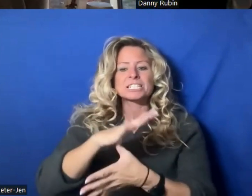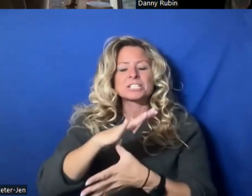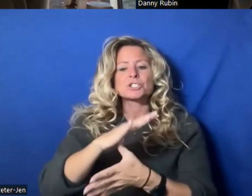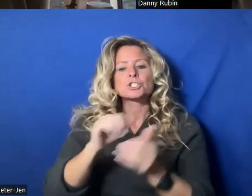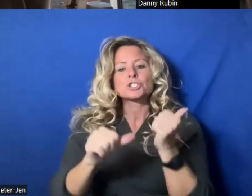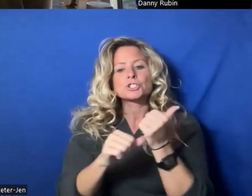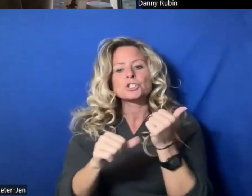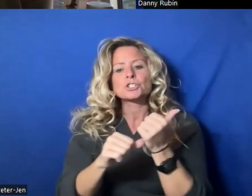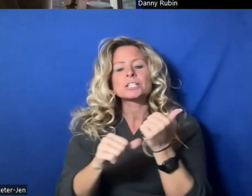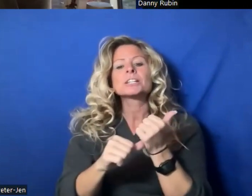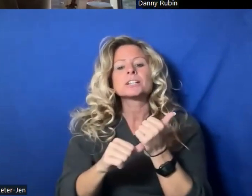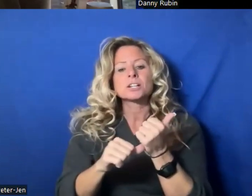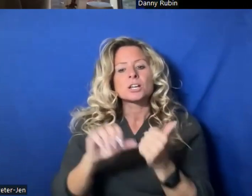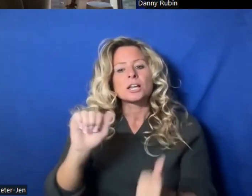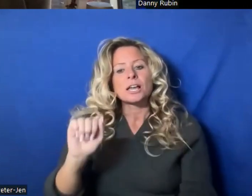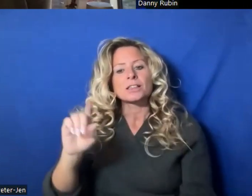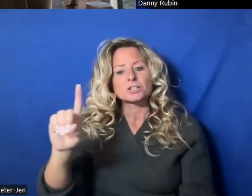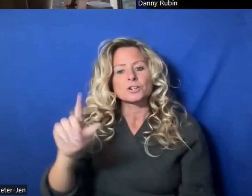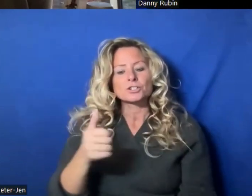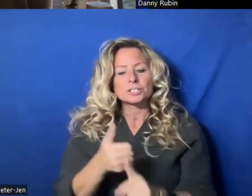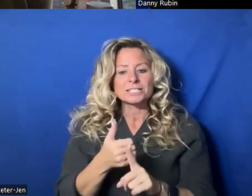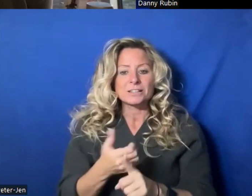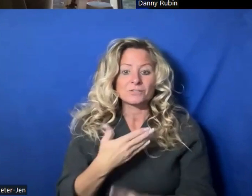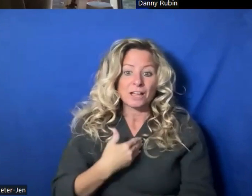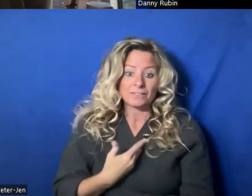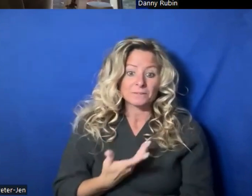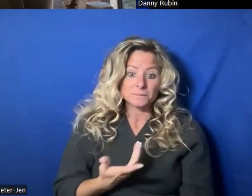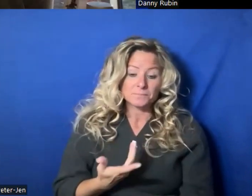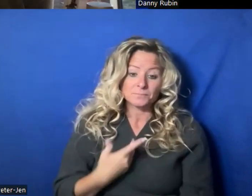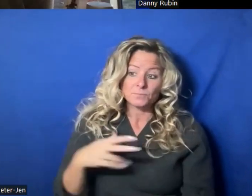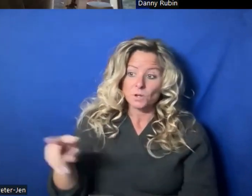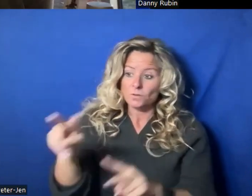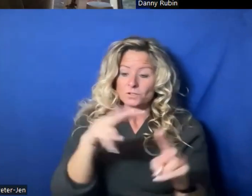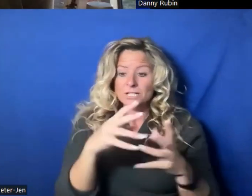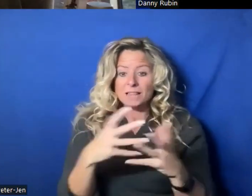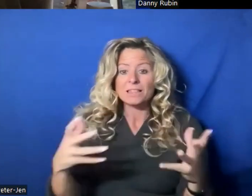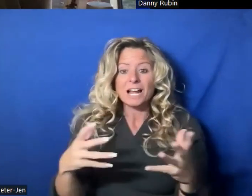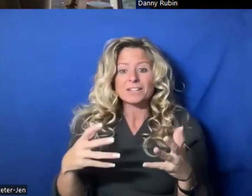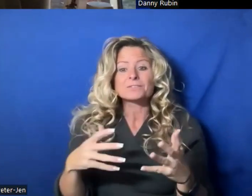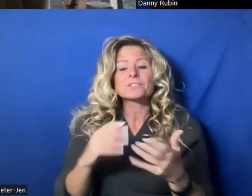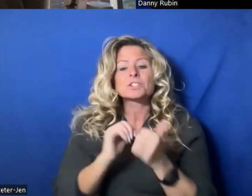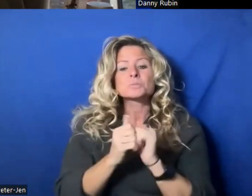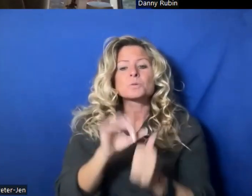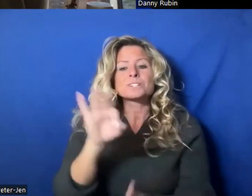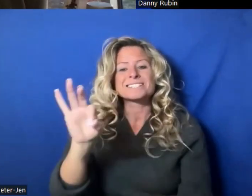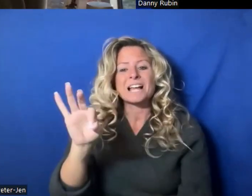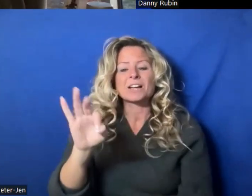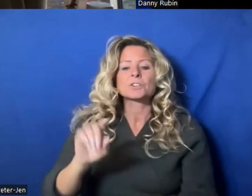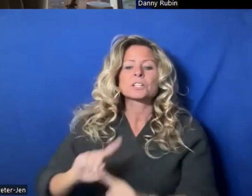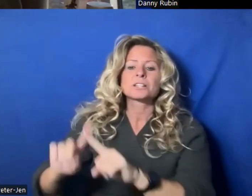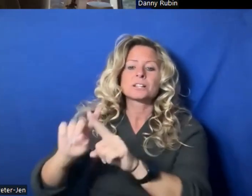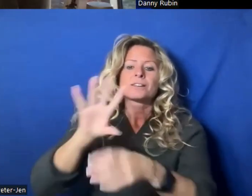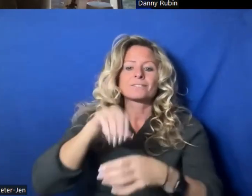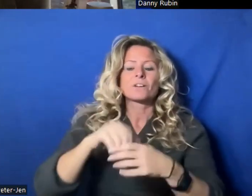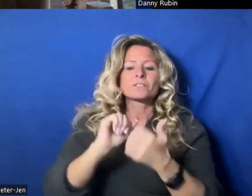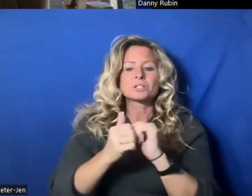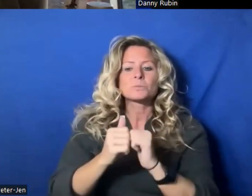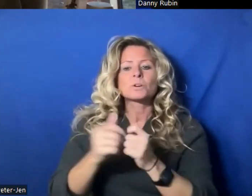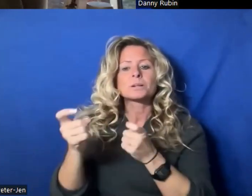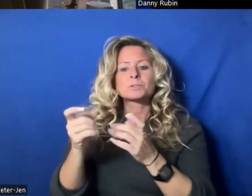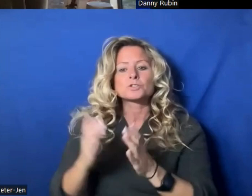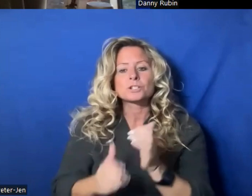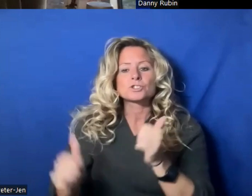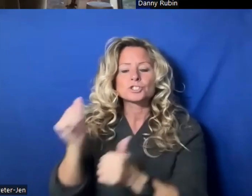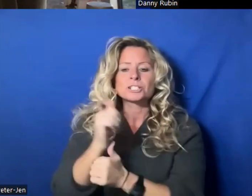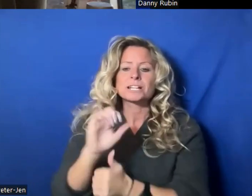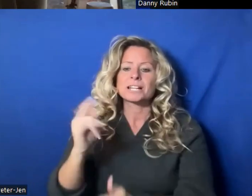director here at Old Dominion. I oversee a lot of sports, about 9 different sports, and through sport administration, in our external